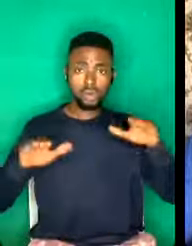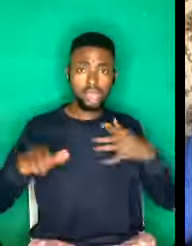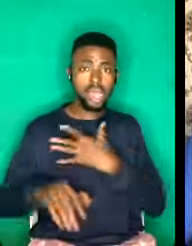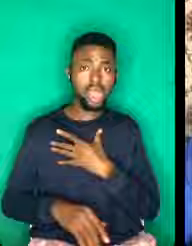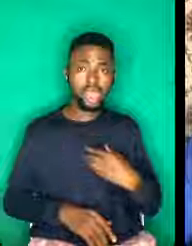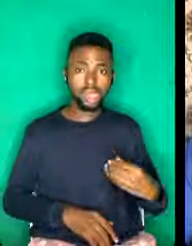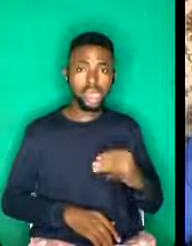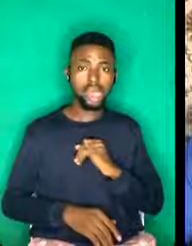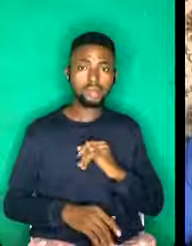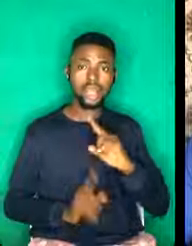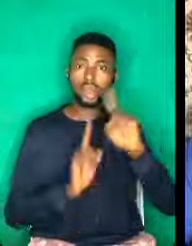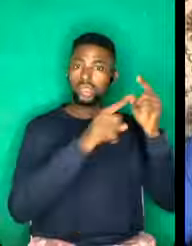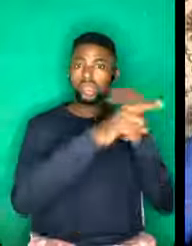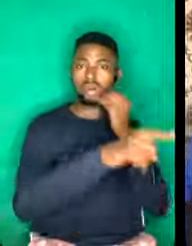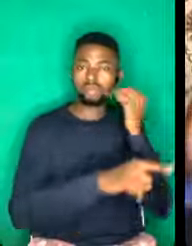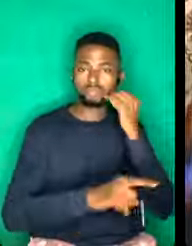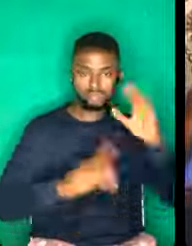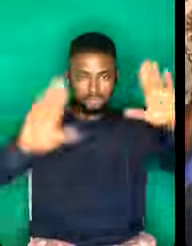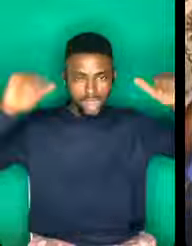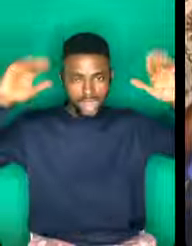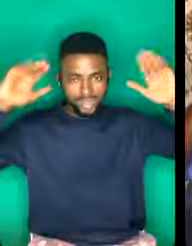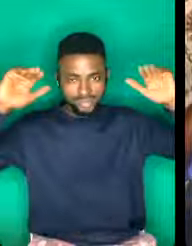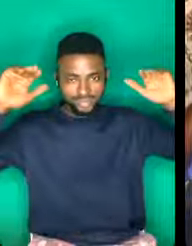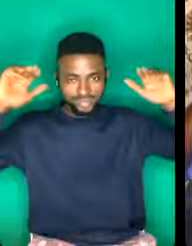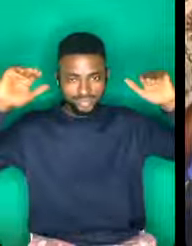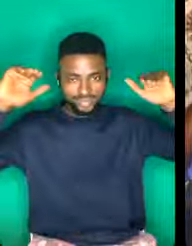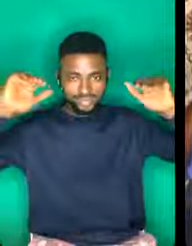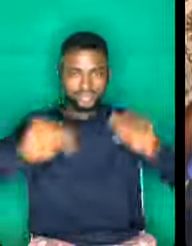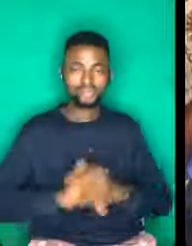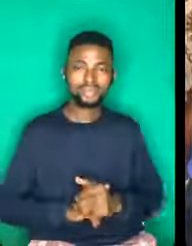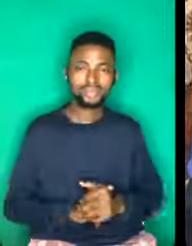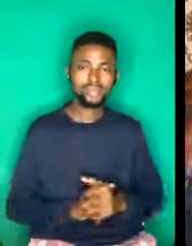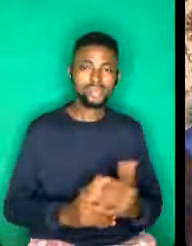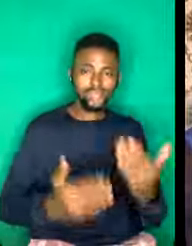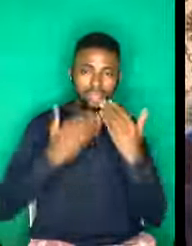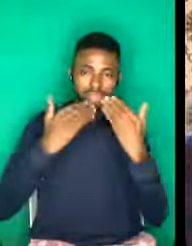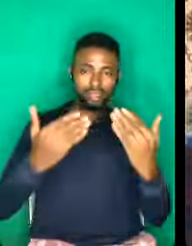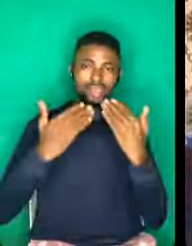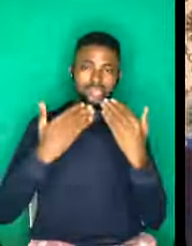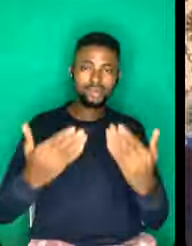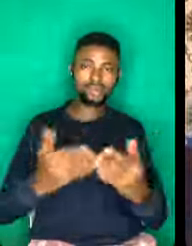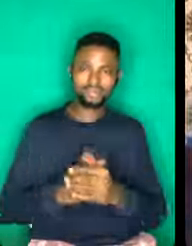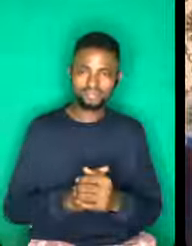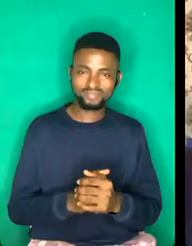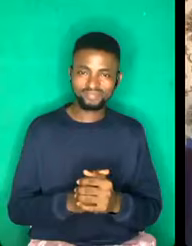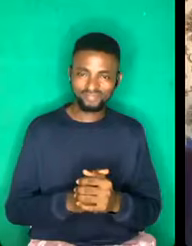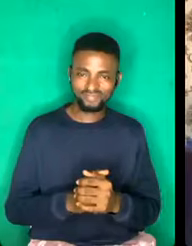abode. Bye. Thank you. Thank